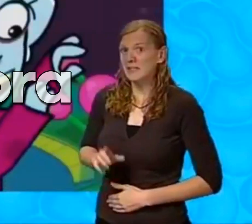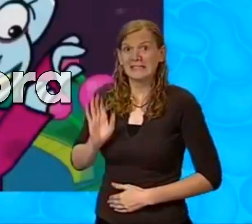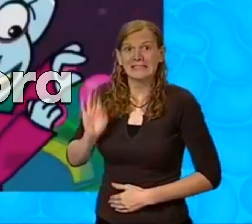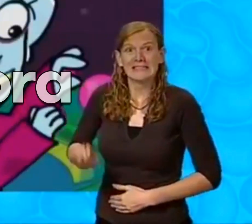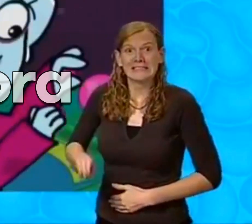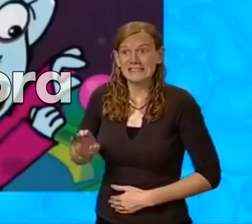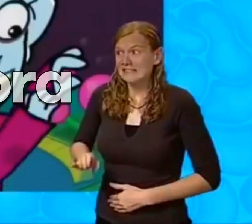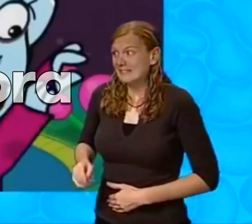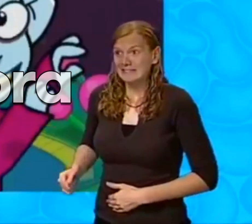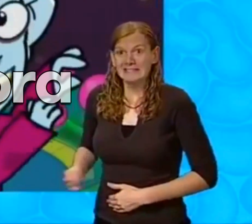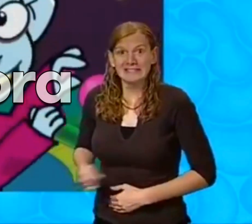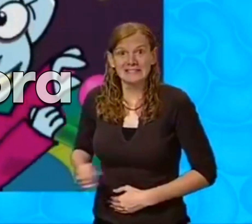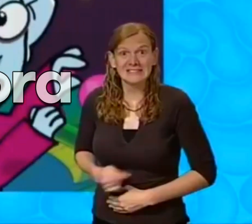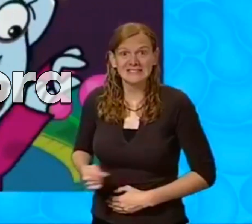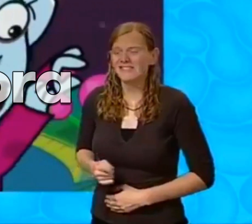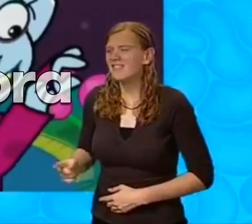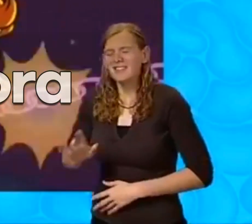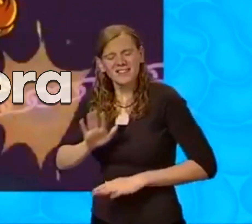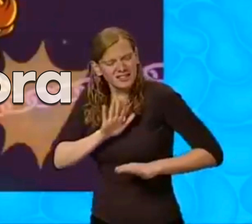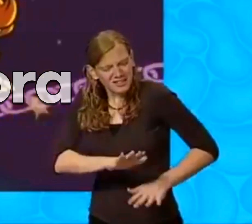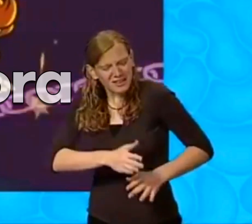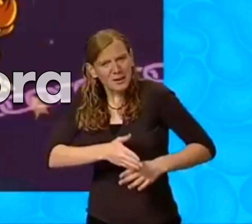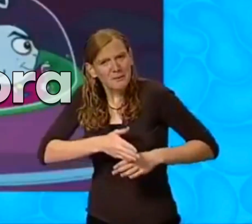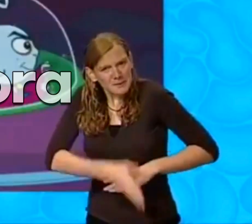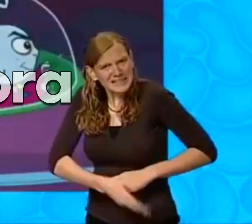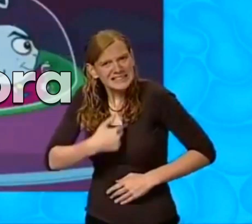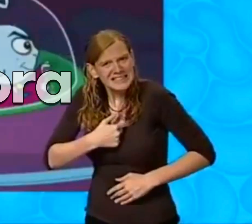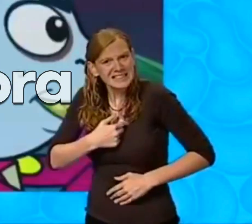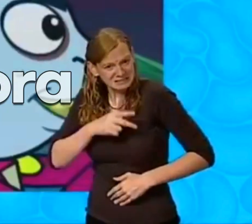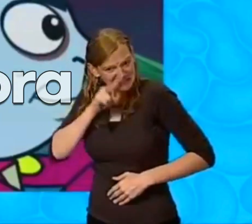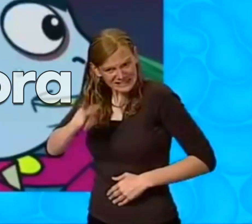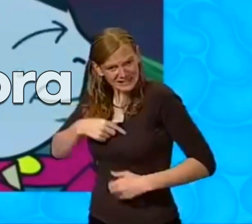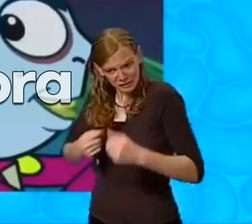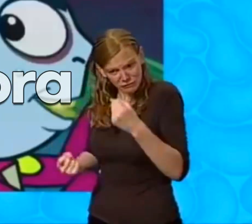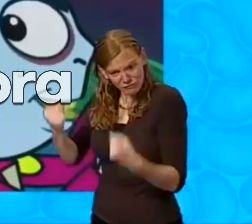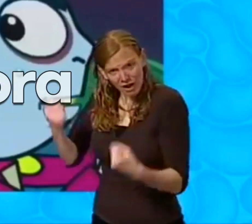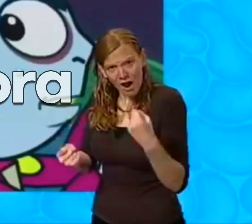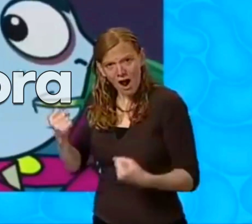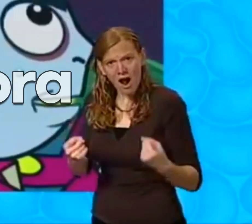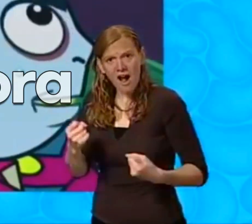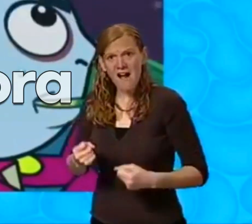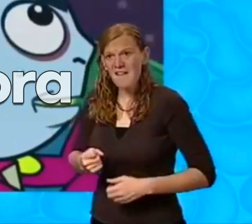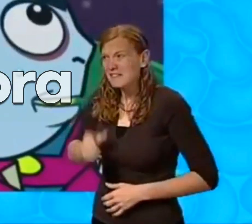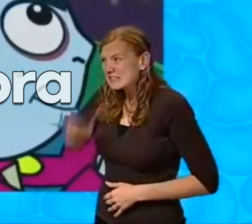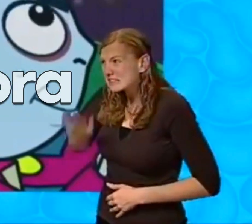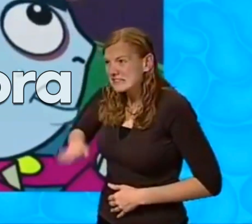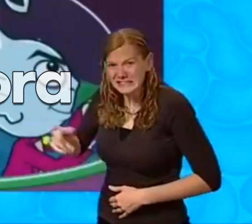I'm busy, Smog, or haven't you noticed? I'm busy!